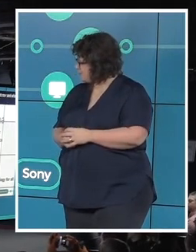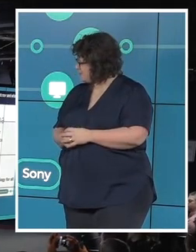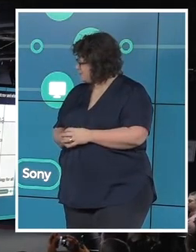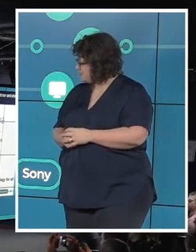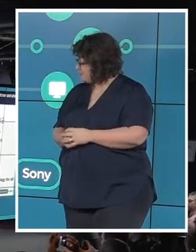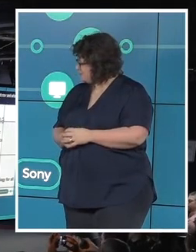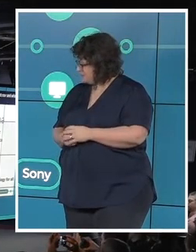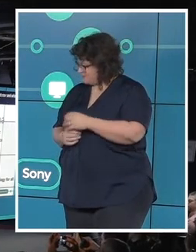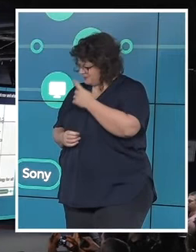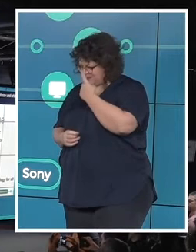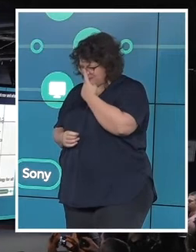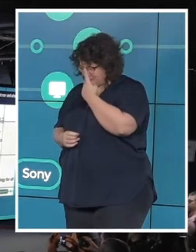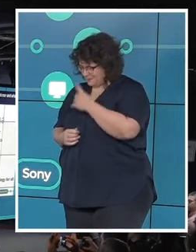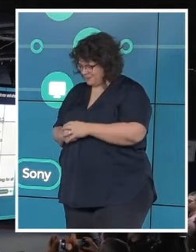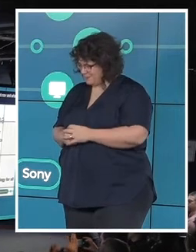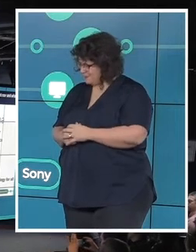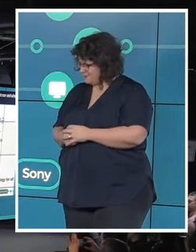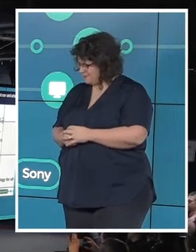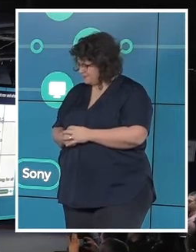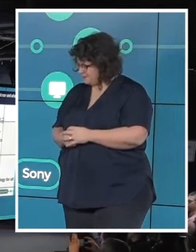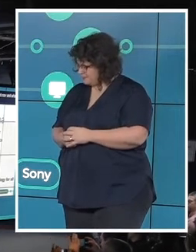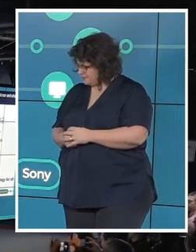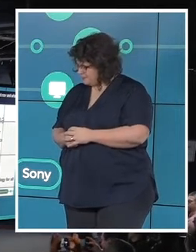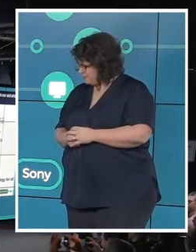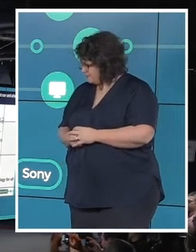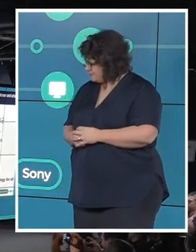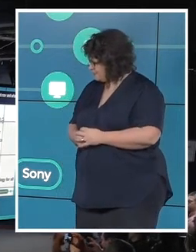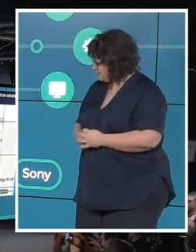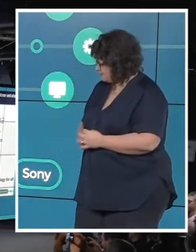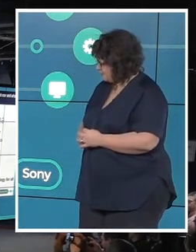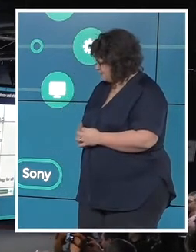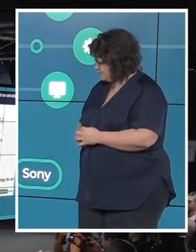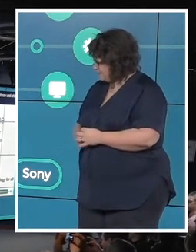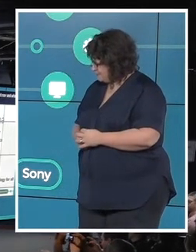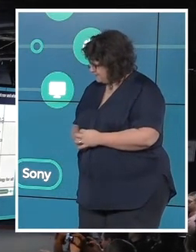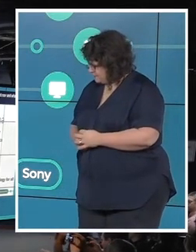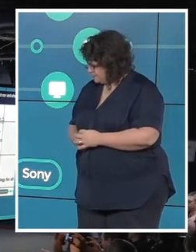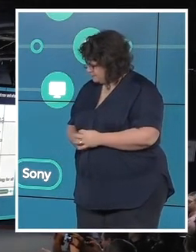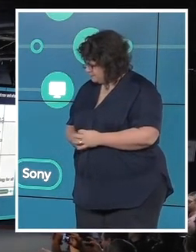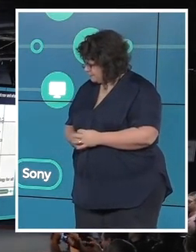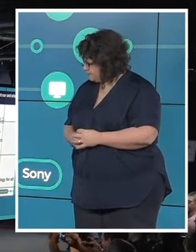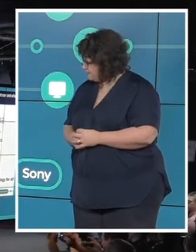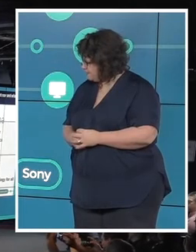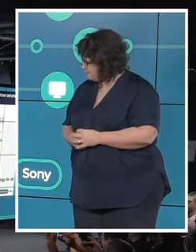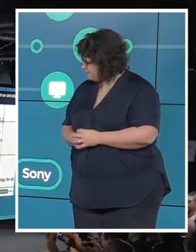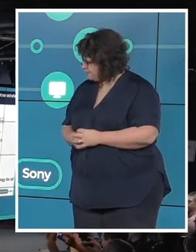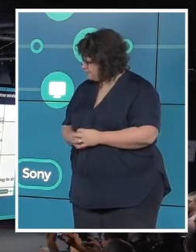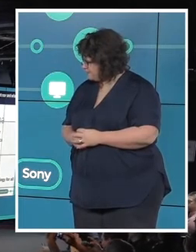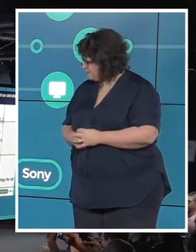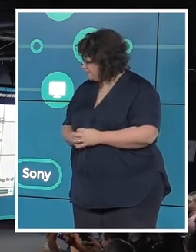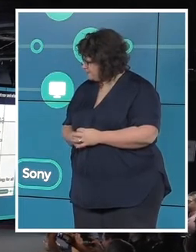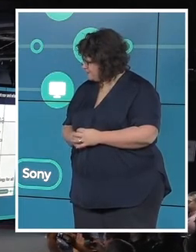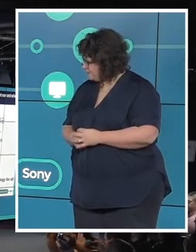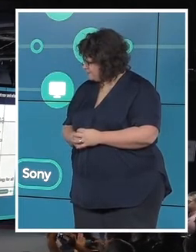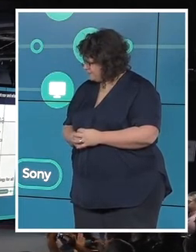Great question, Paul. So hello, everyone. My name is Haben, and on stage with me is Milo, my seeing